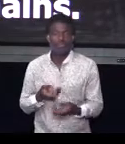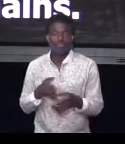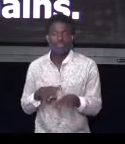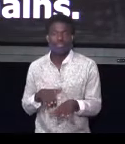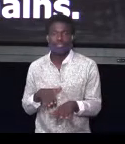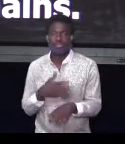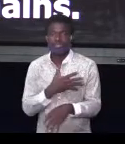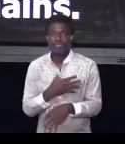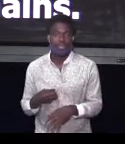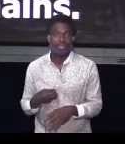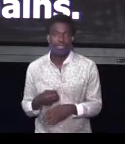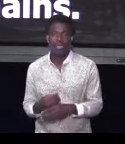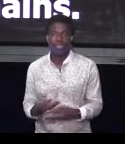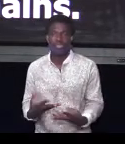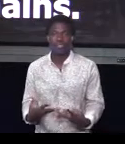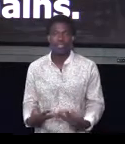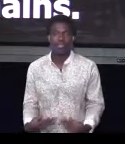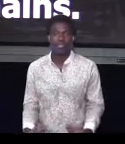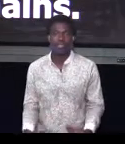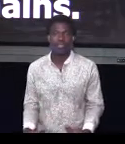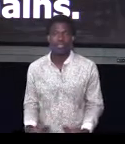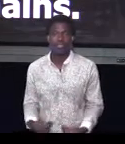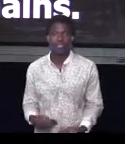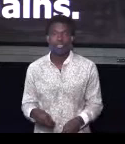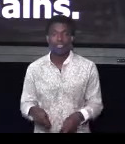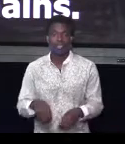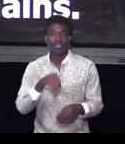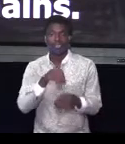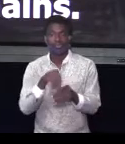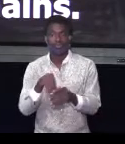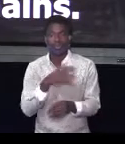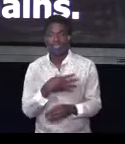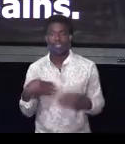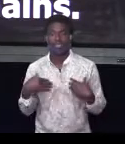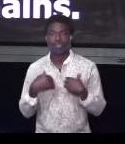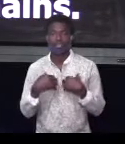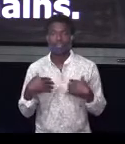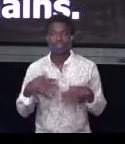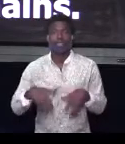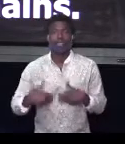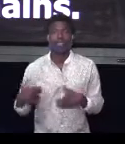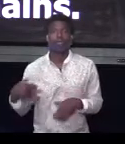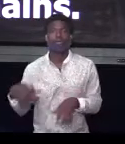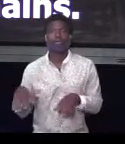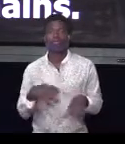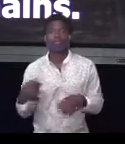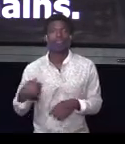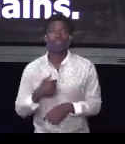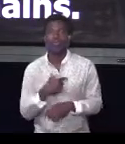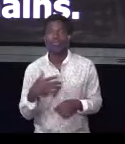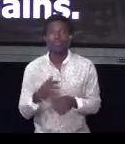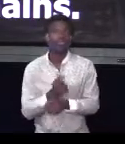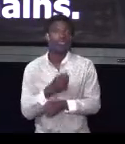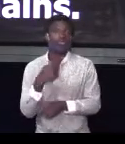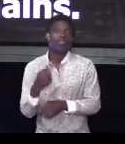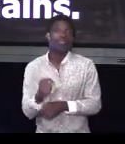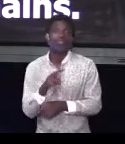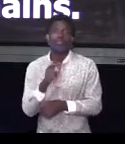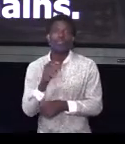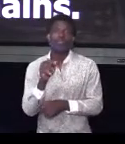dead and decaying plants and animals and their remains. How do we get manure? It's different from the